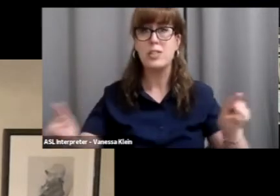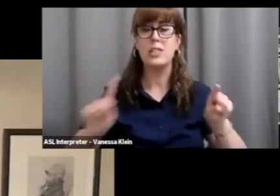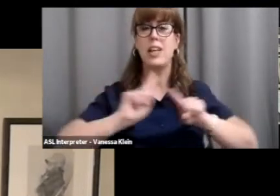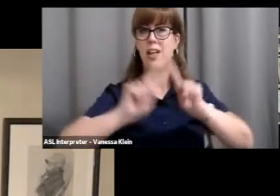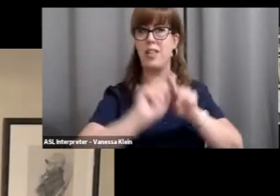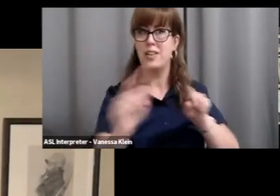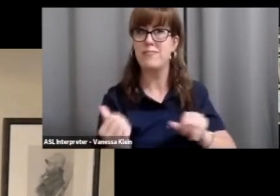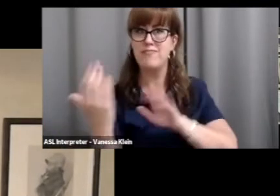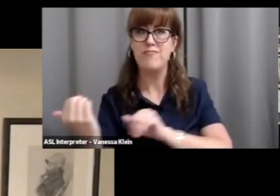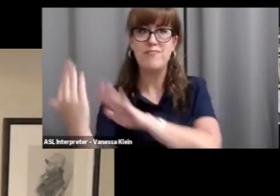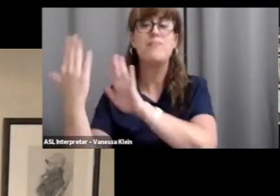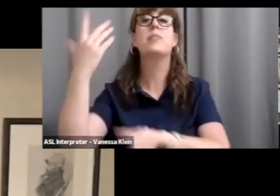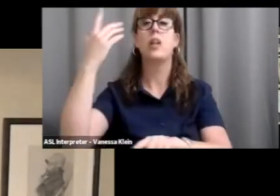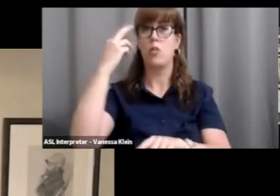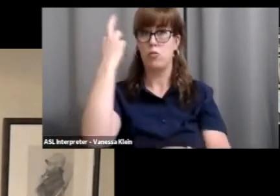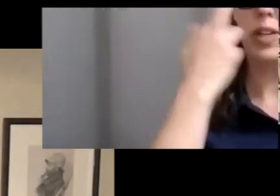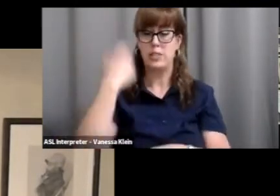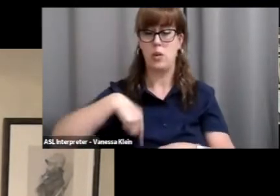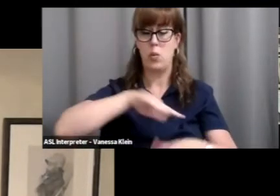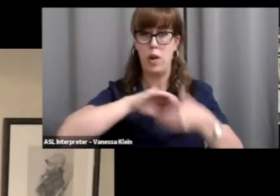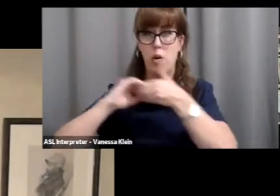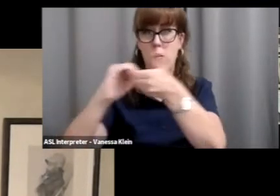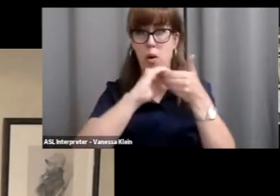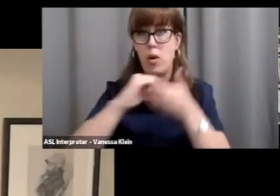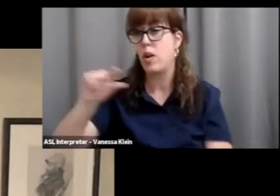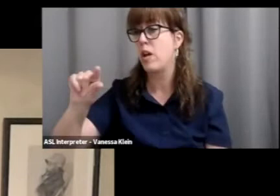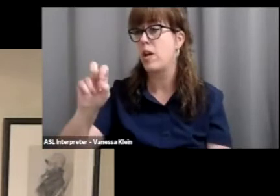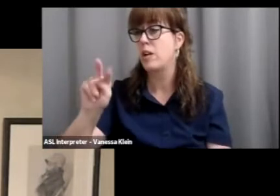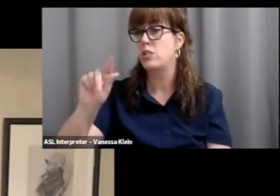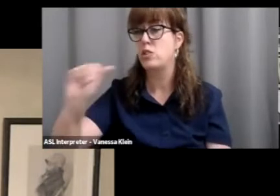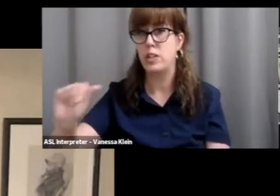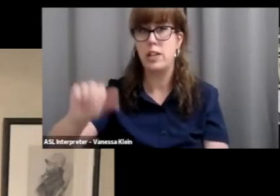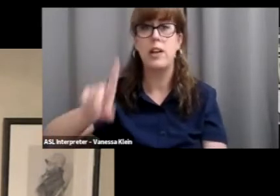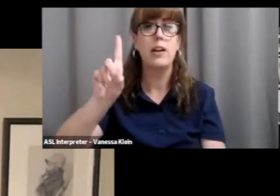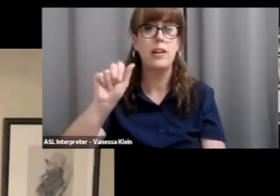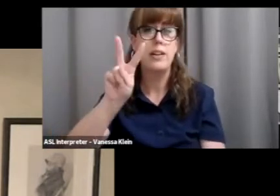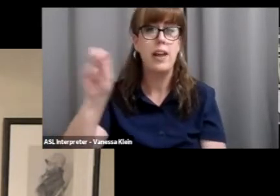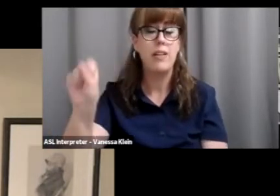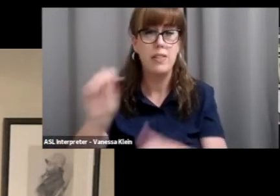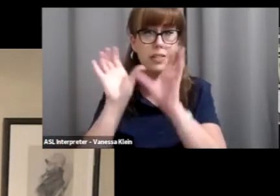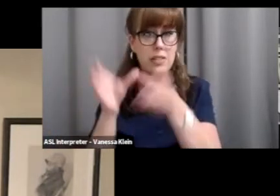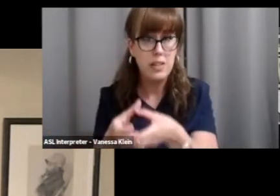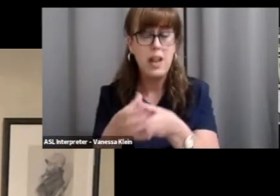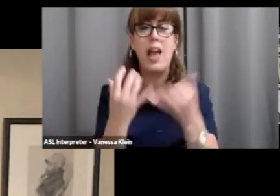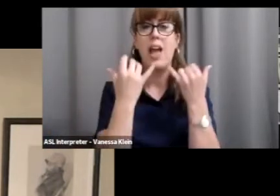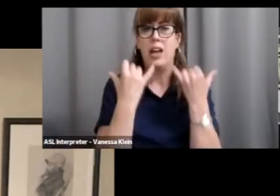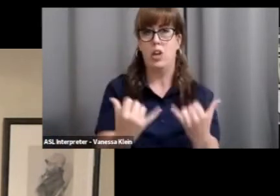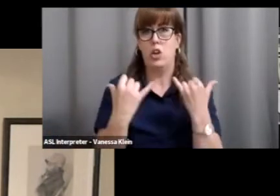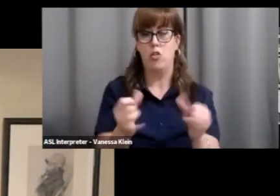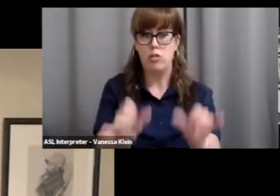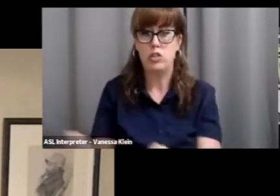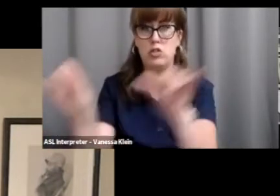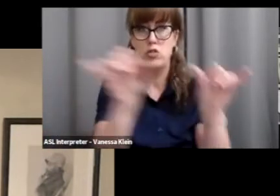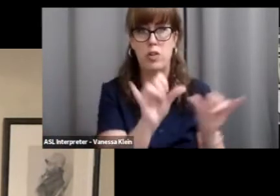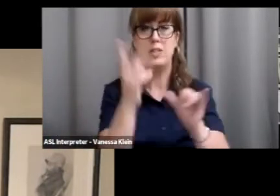partnering with the Gina Davis Institute to gather evidence on current gender and diversity trends in